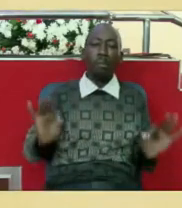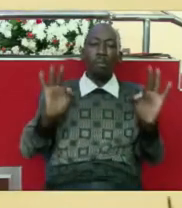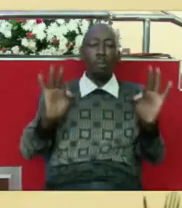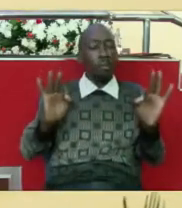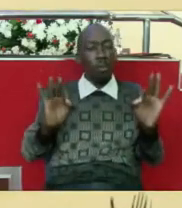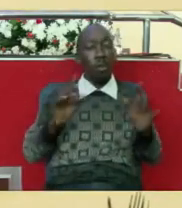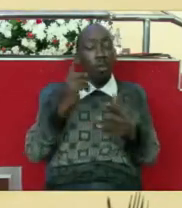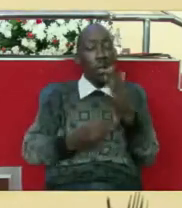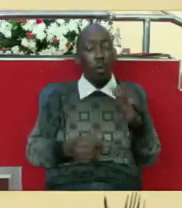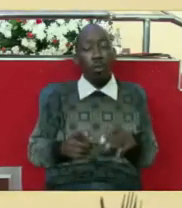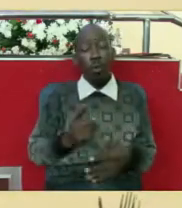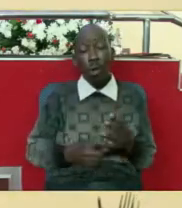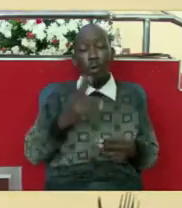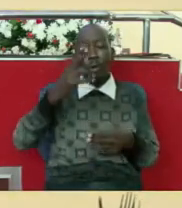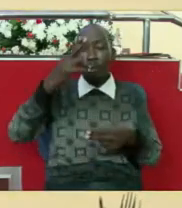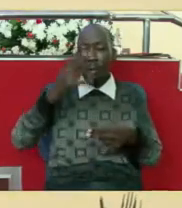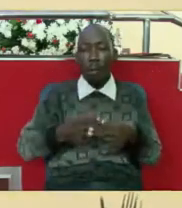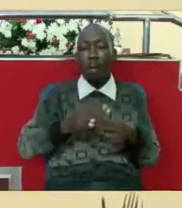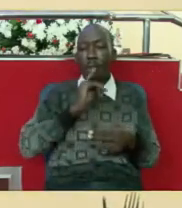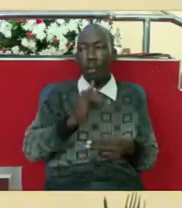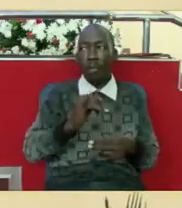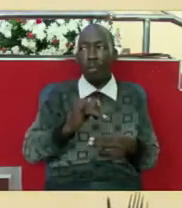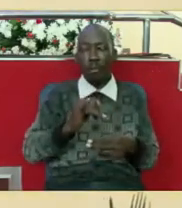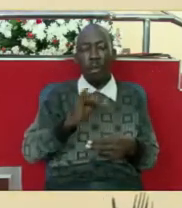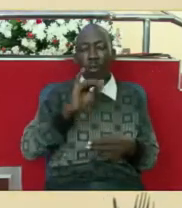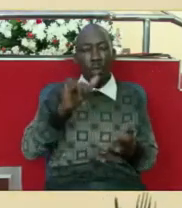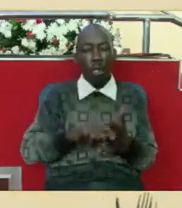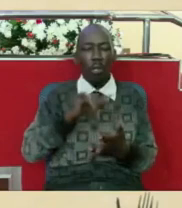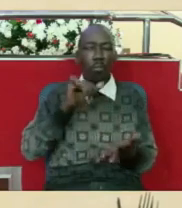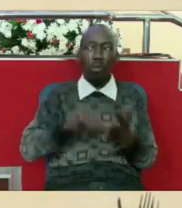what the name is of that problem,